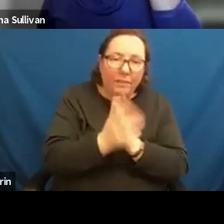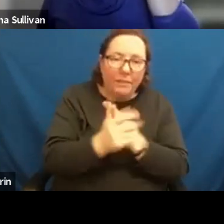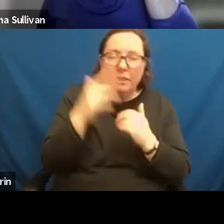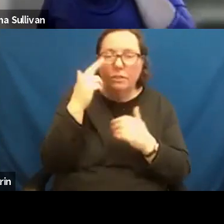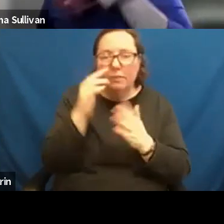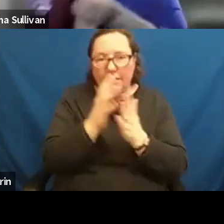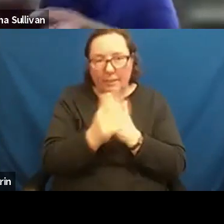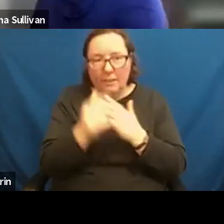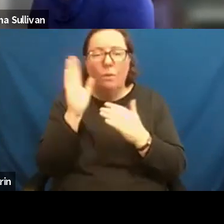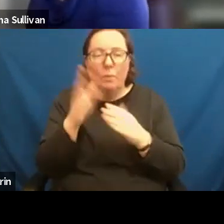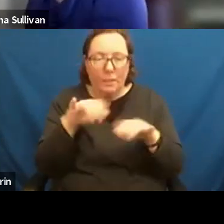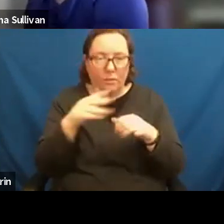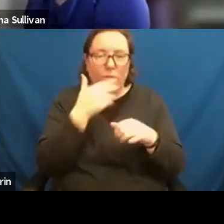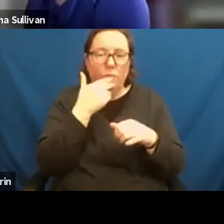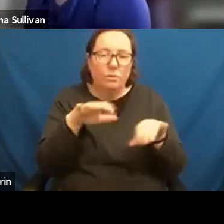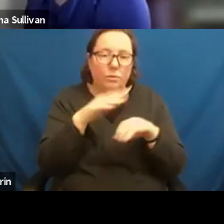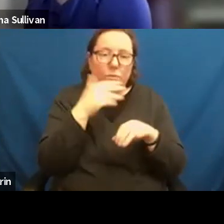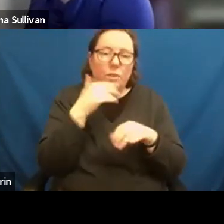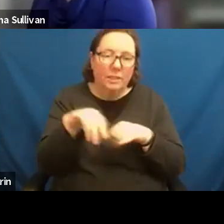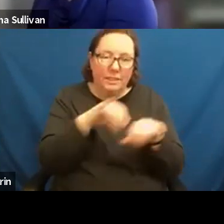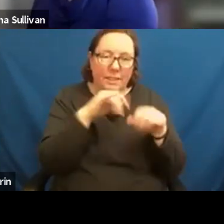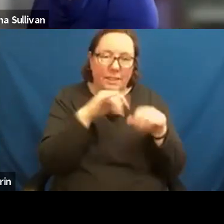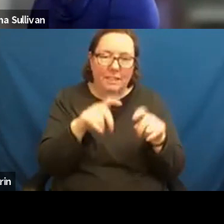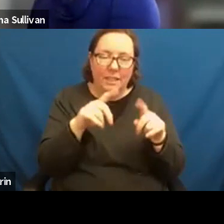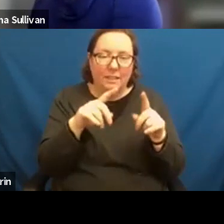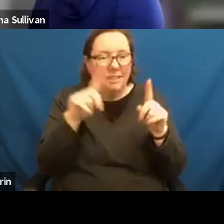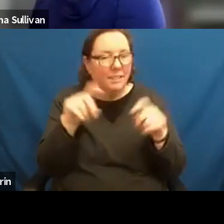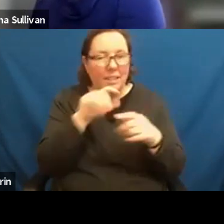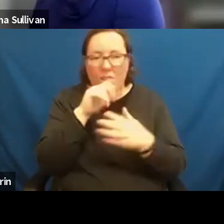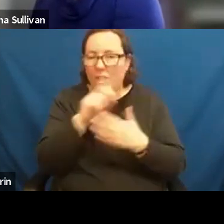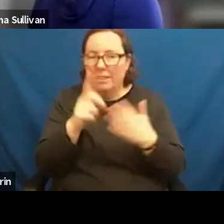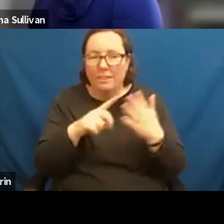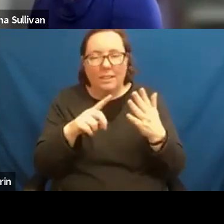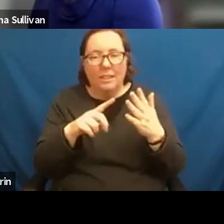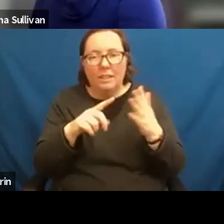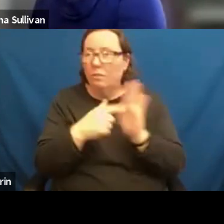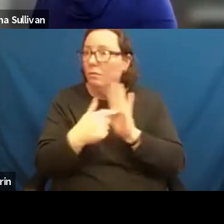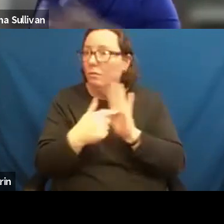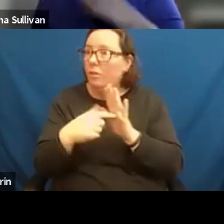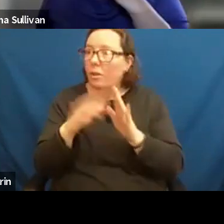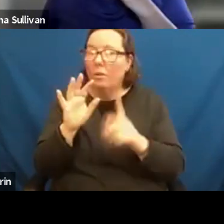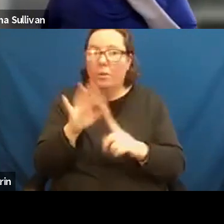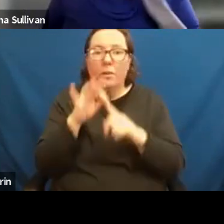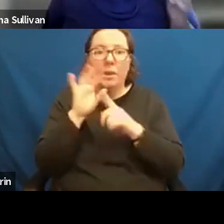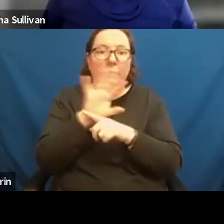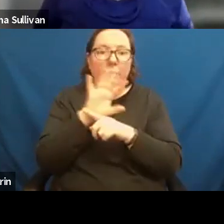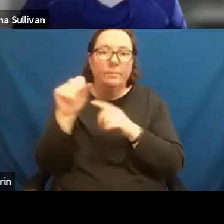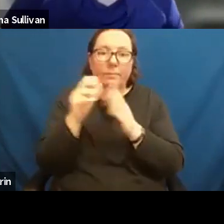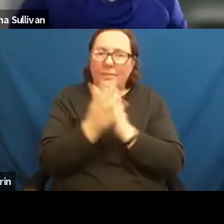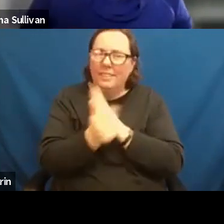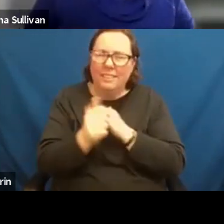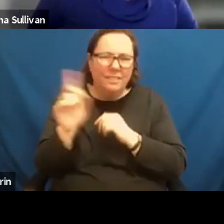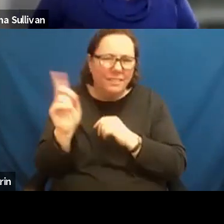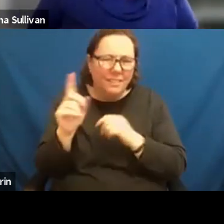in standardized tests. These tests are not designed to unearth extraordinary abilities.